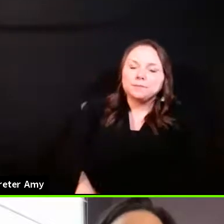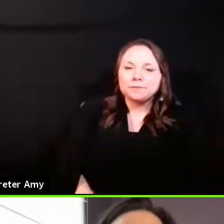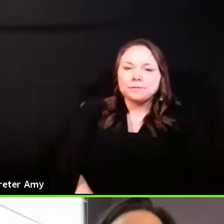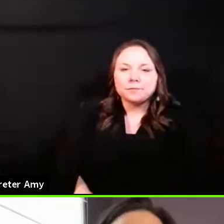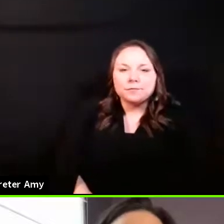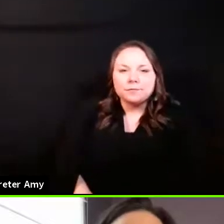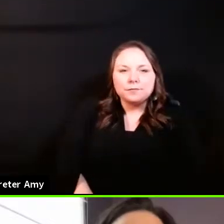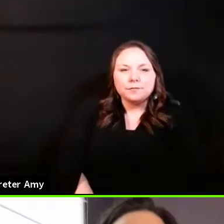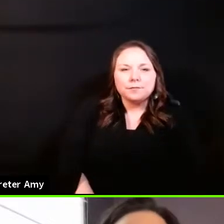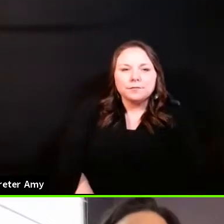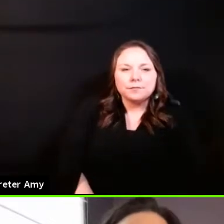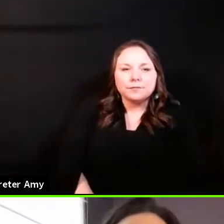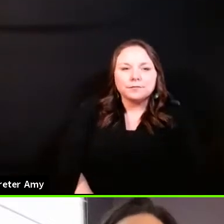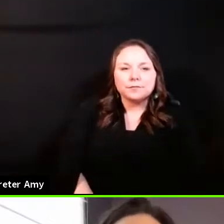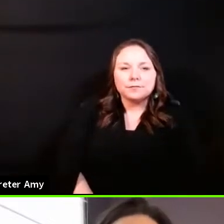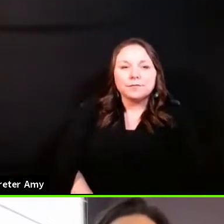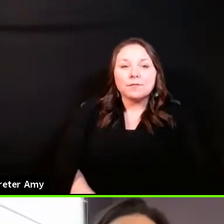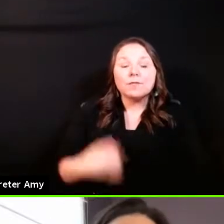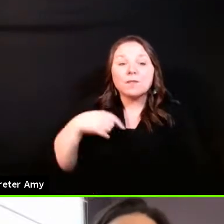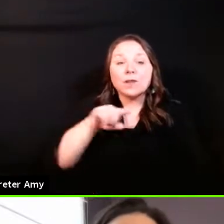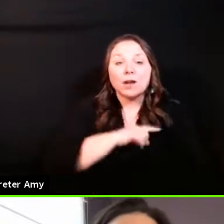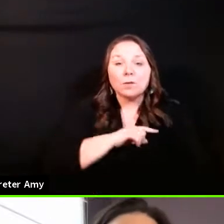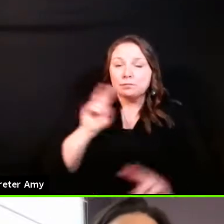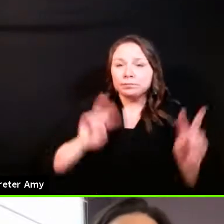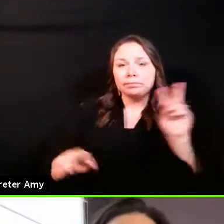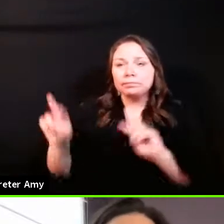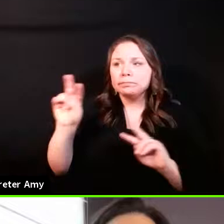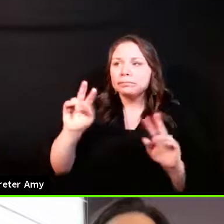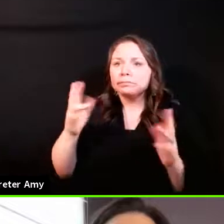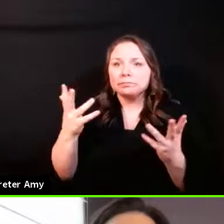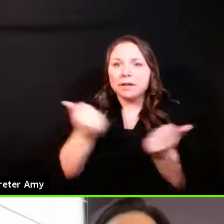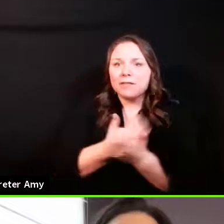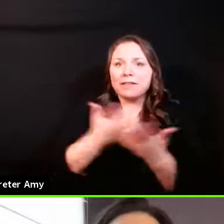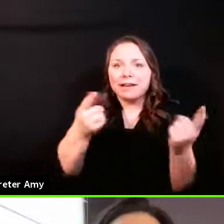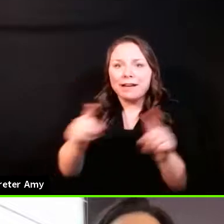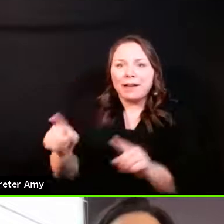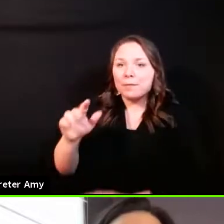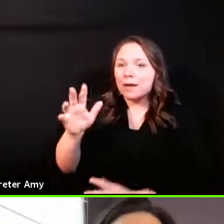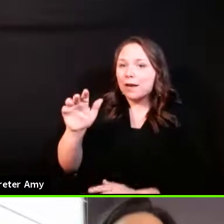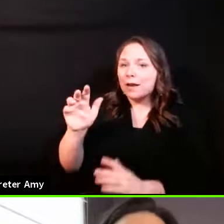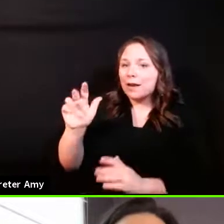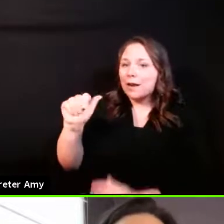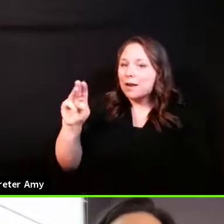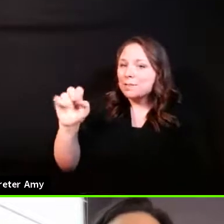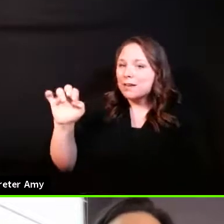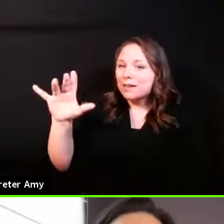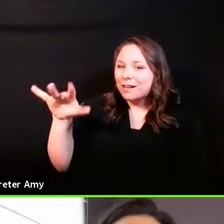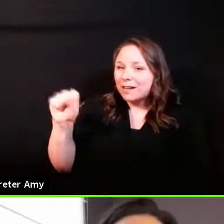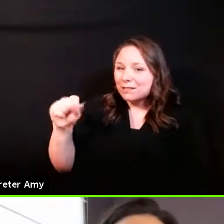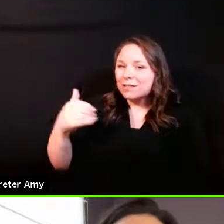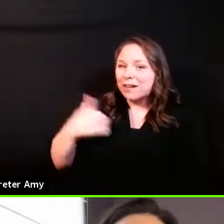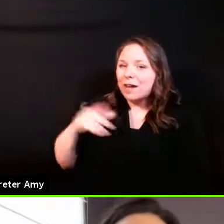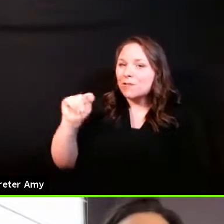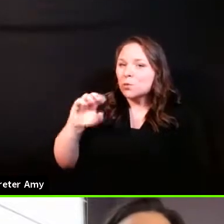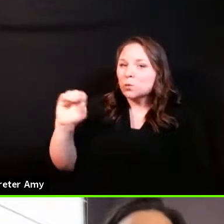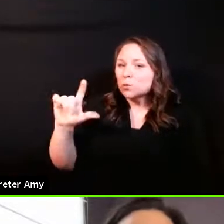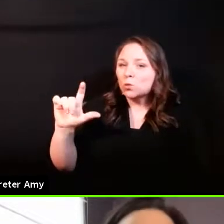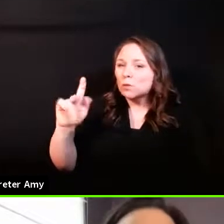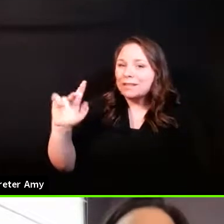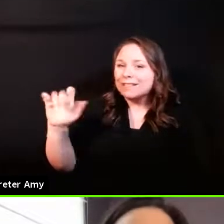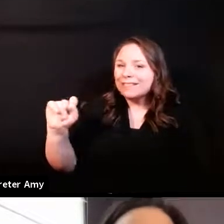And so as we look at what's happening there, there's actually a toolkit that Americares has put together. Tell us a little bit more about